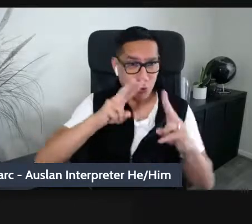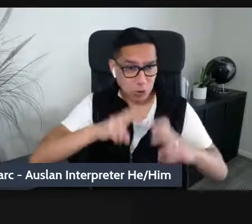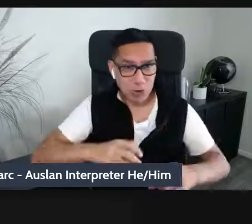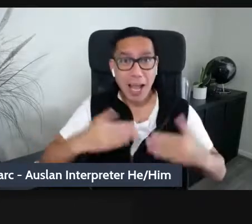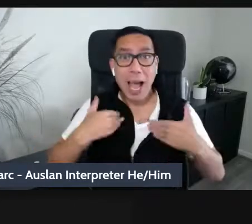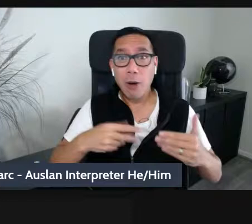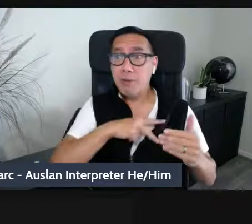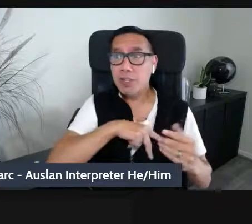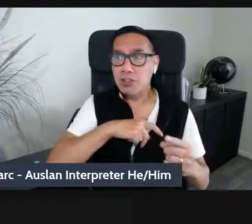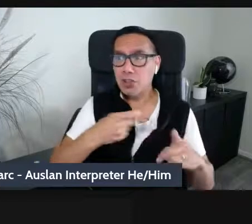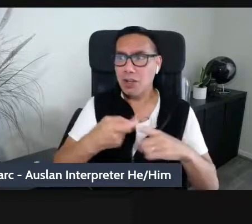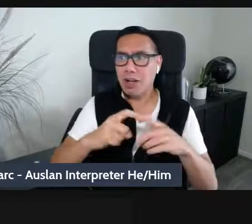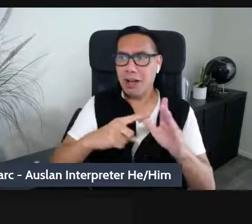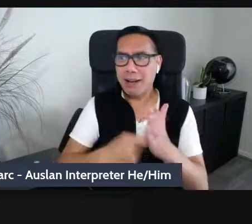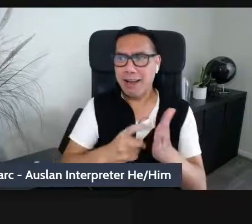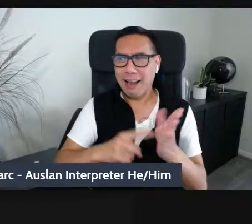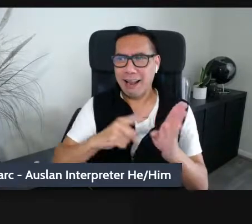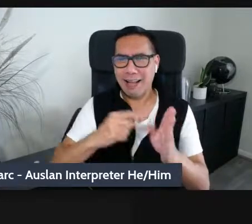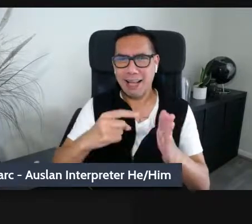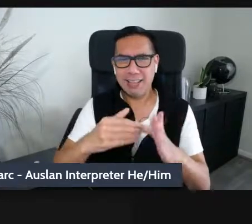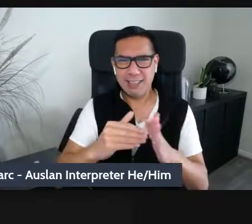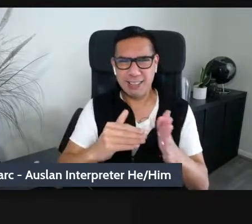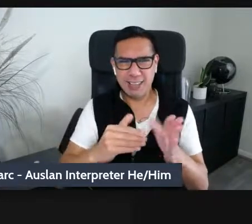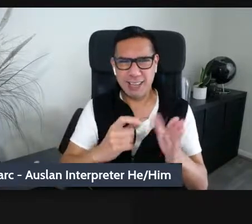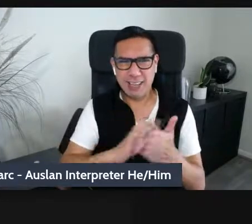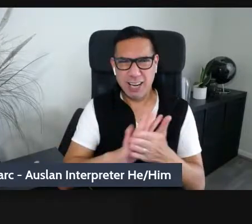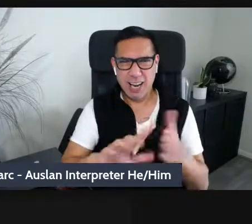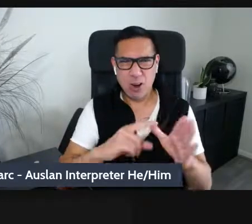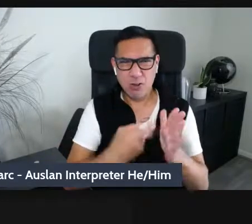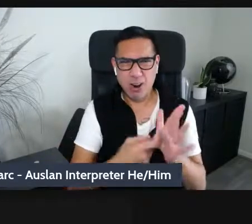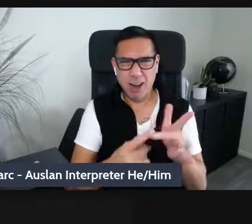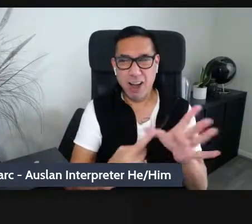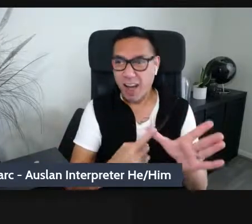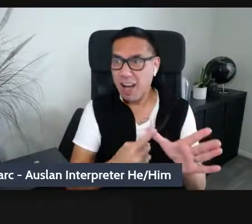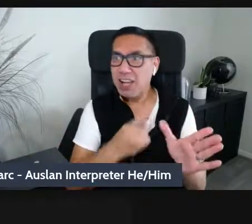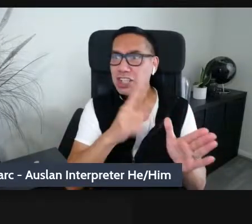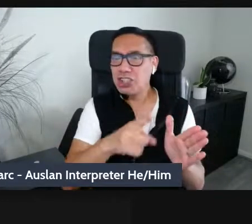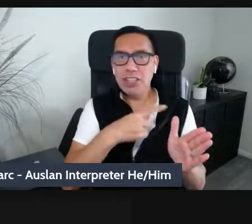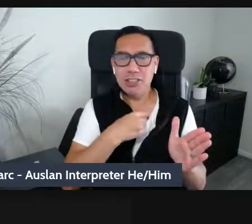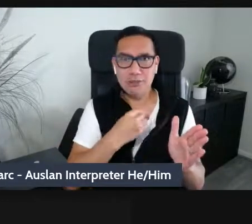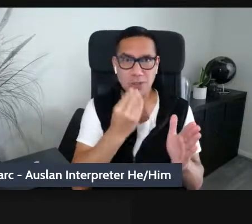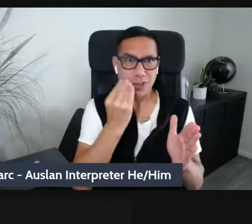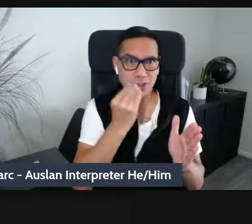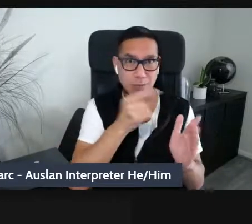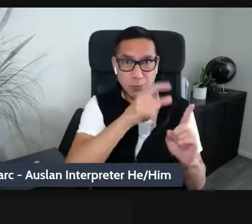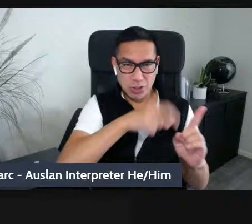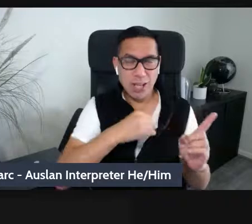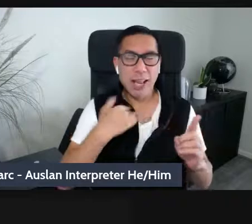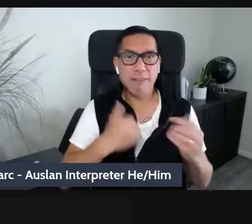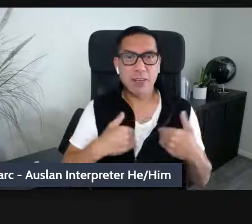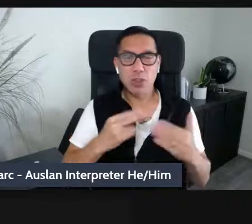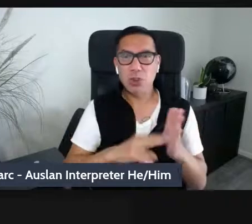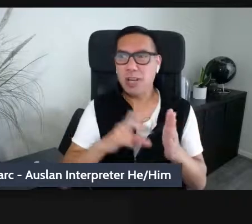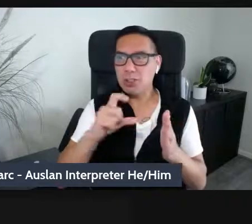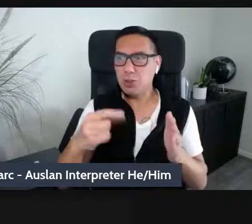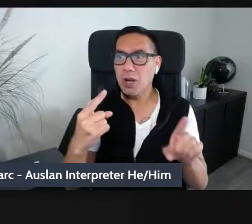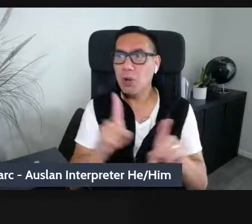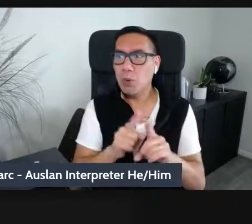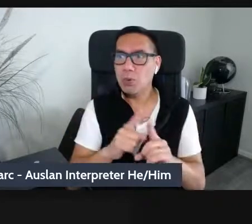Carly Zachariah, she's a dietitian, she lives in Newcastle, and Emily Ramage is a physiotherapist who's in